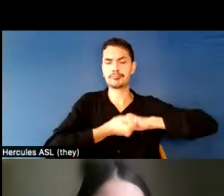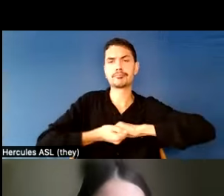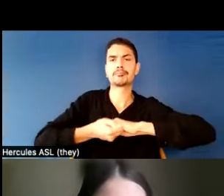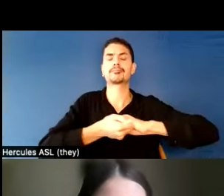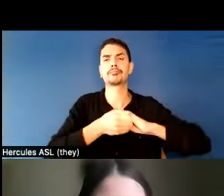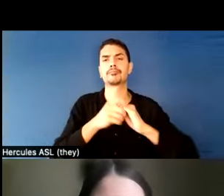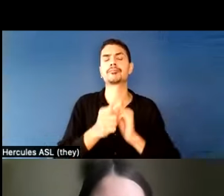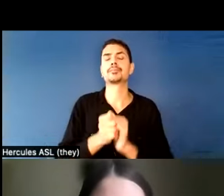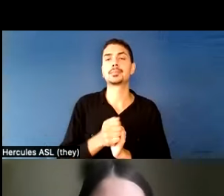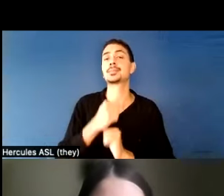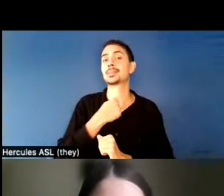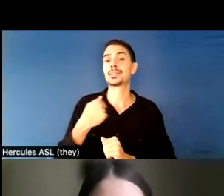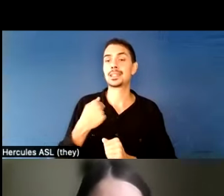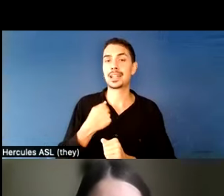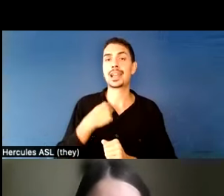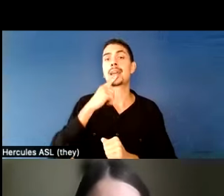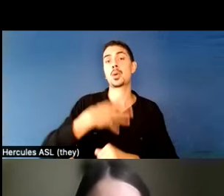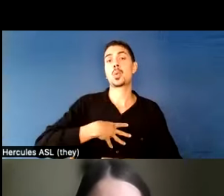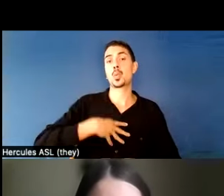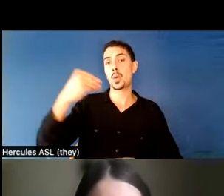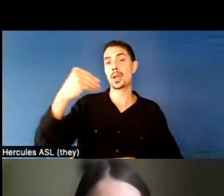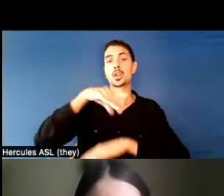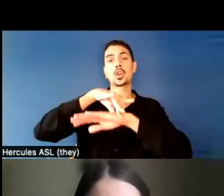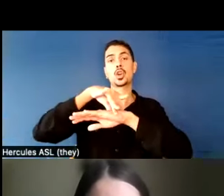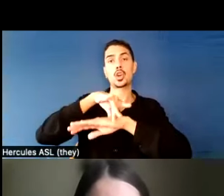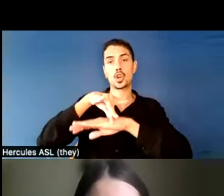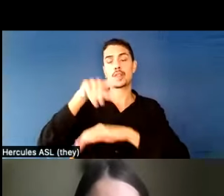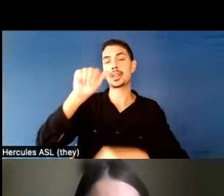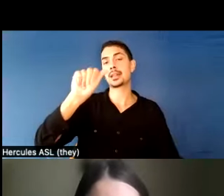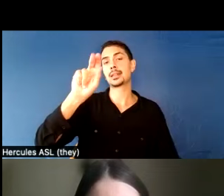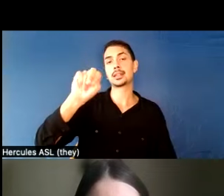I am White Earth Anishinaabe from here in Minnesota.